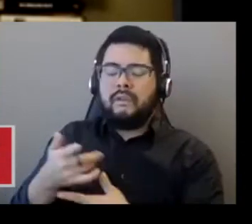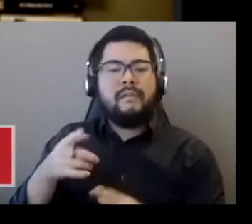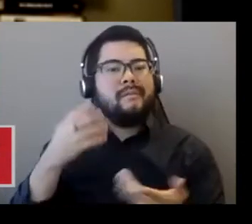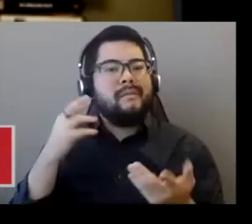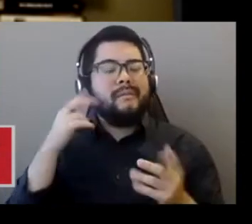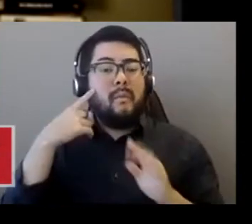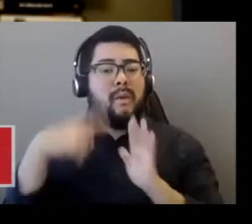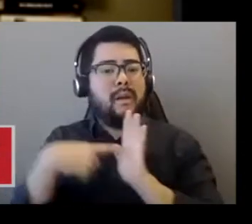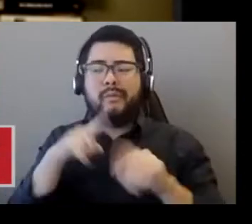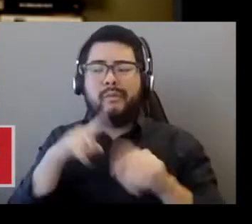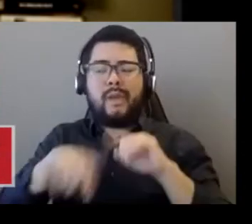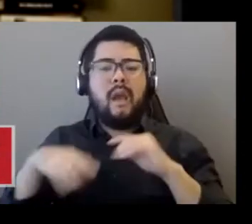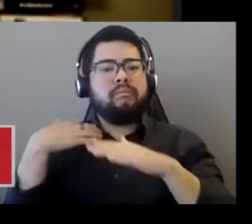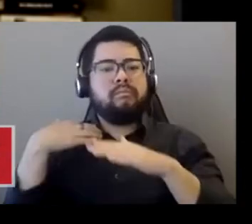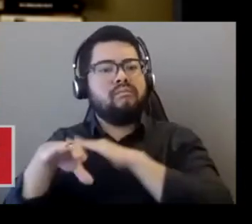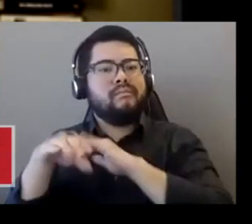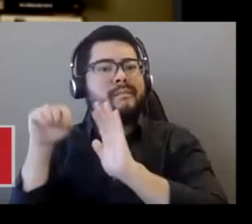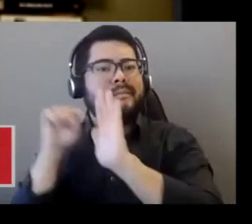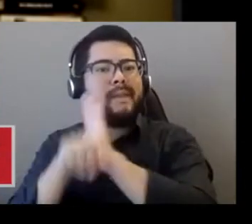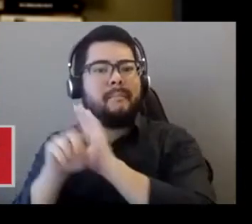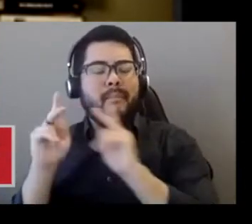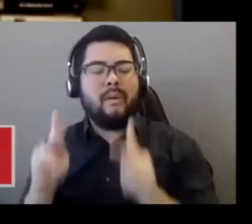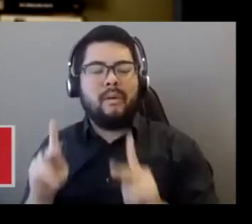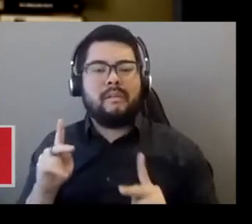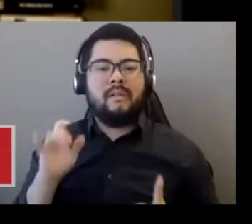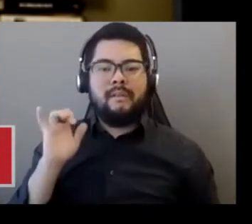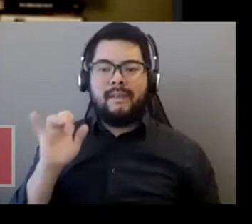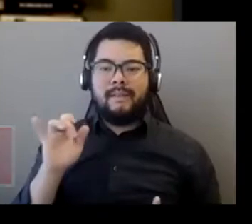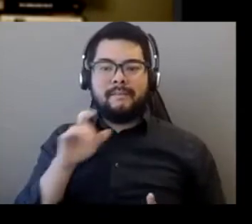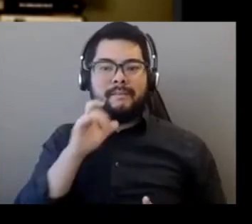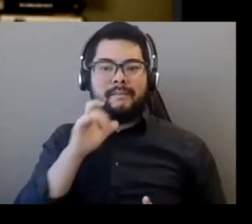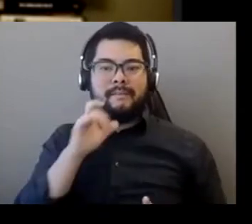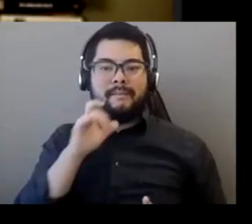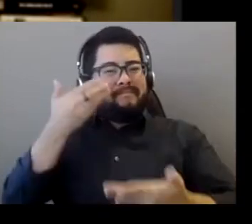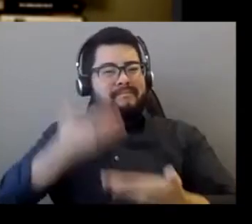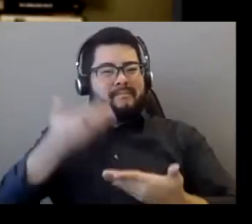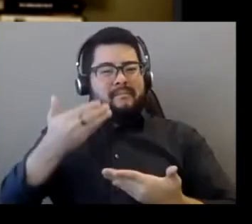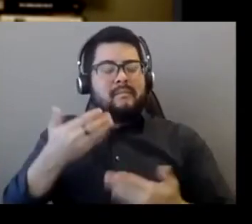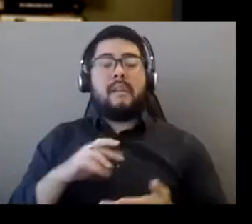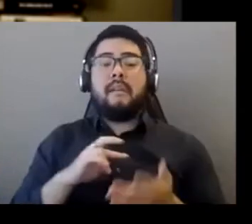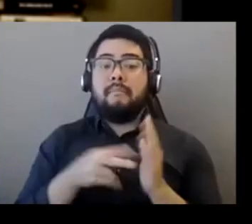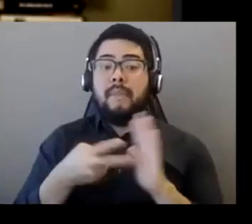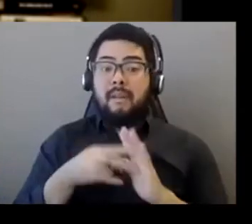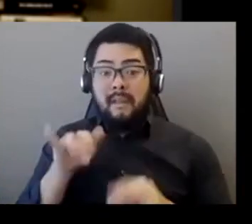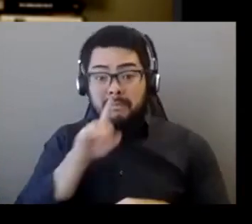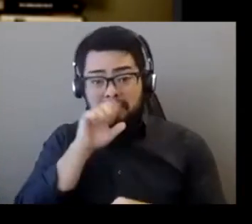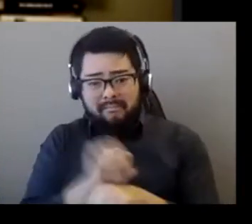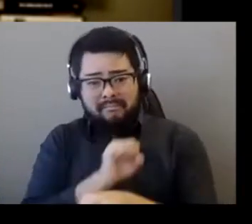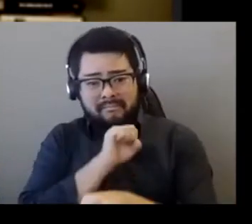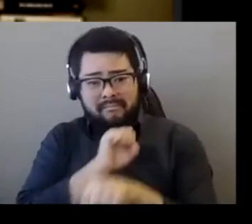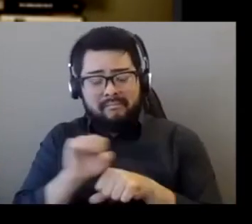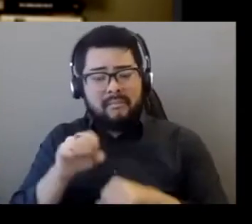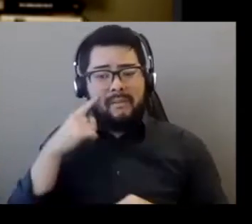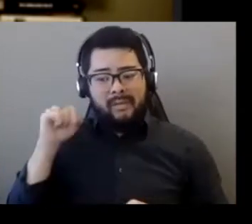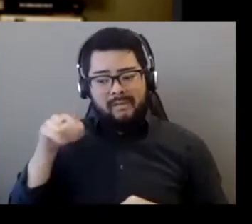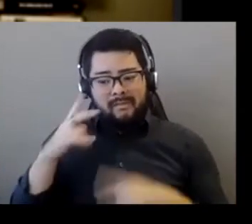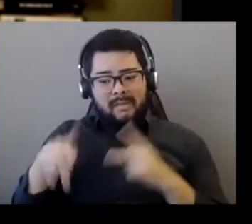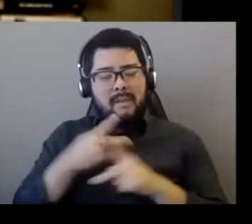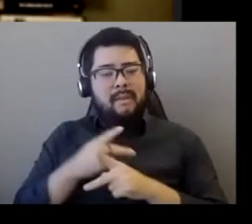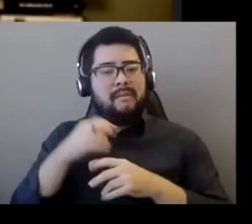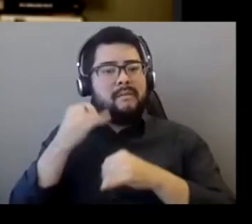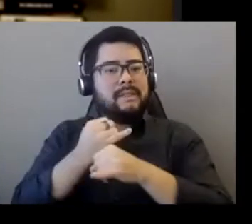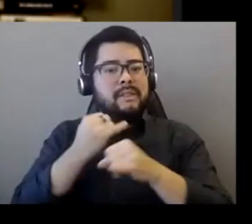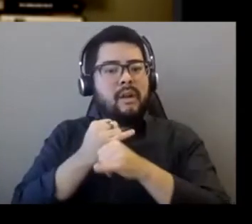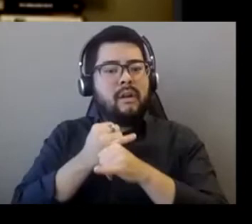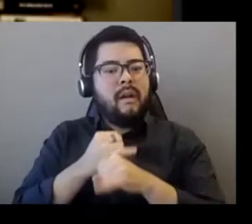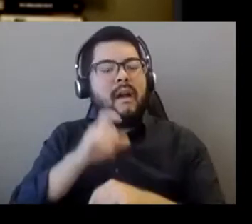assassinate somebody, is outside the boundary and illegitimate. So it's not true that this form of institution building is a